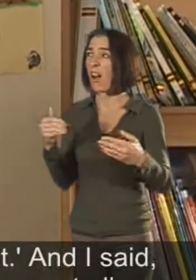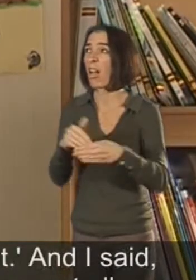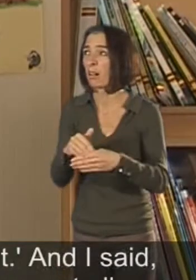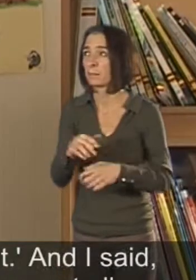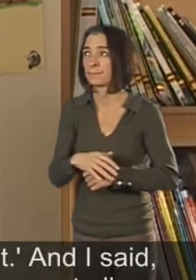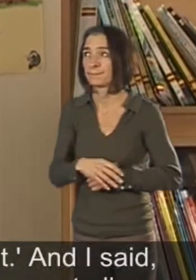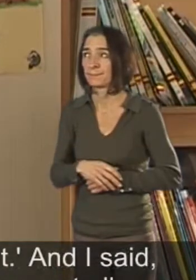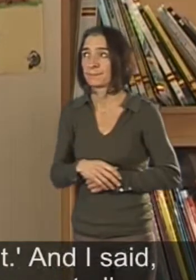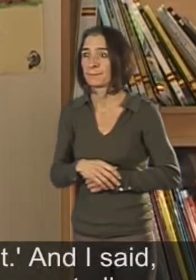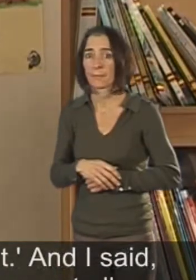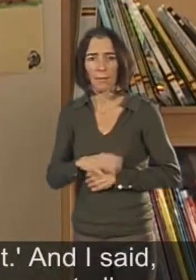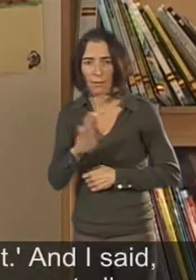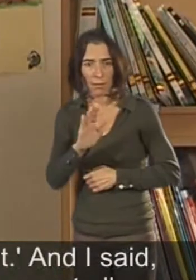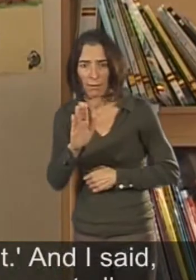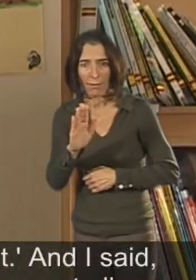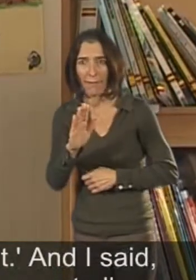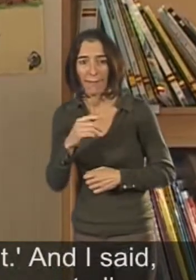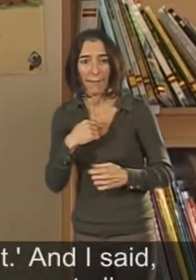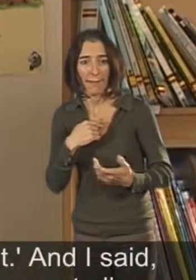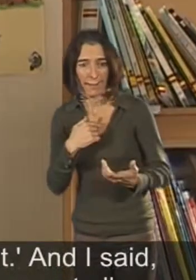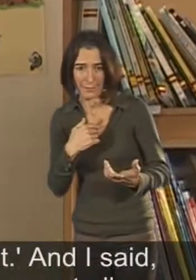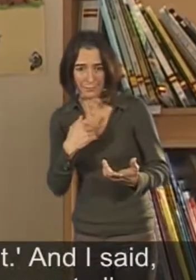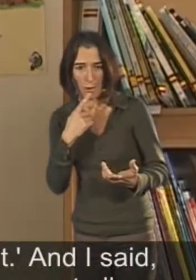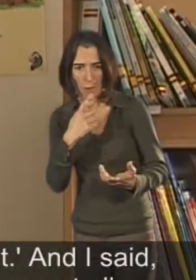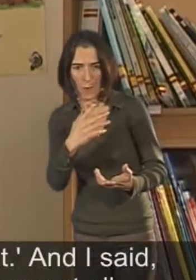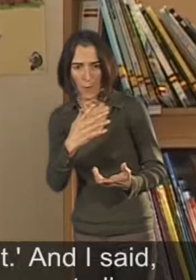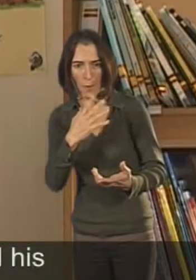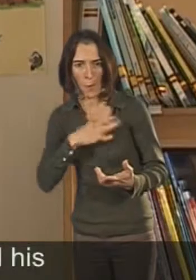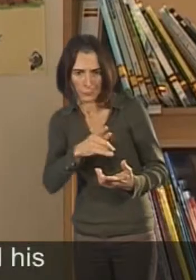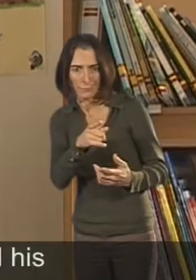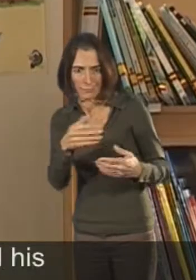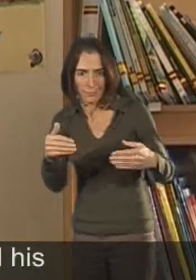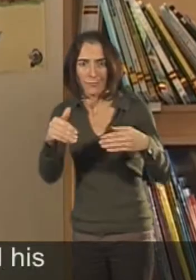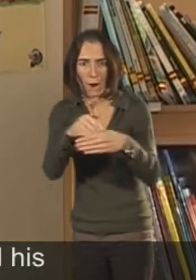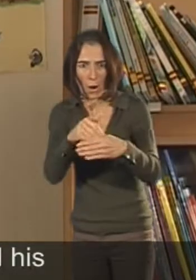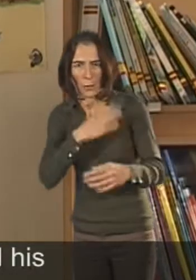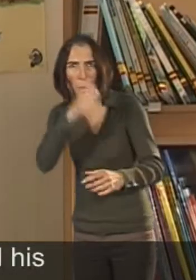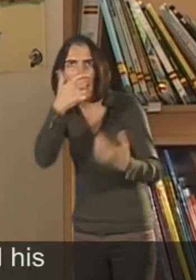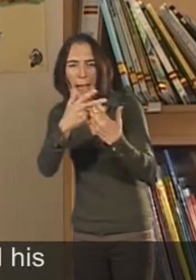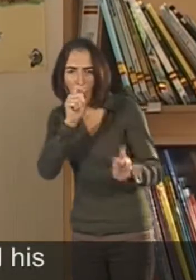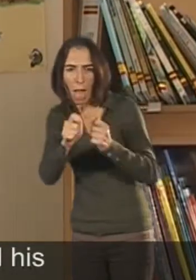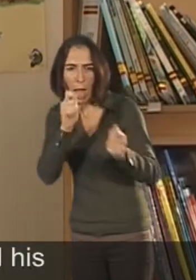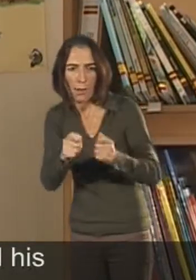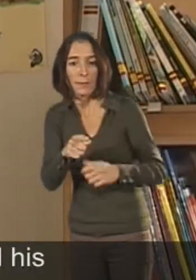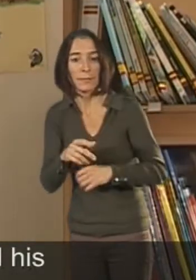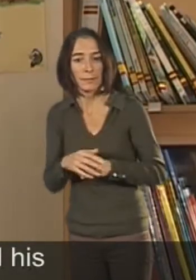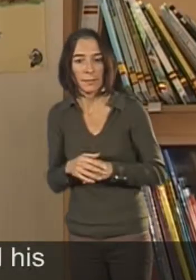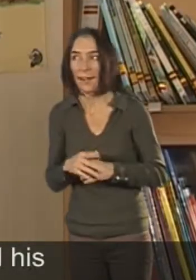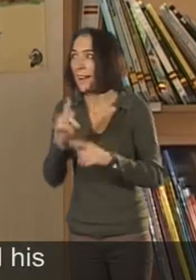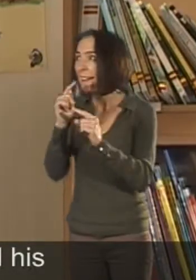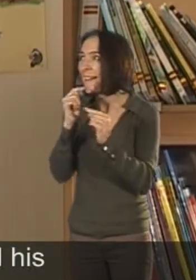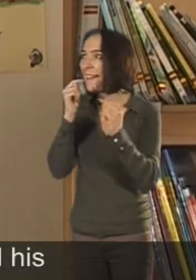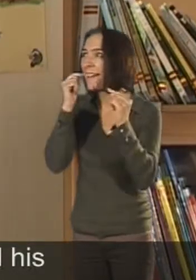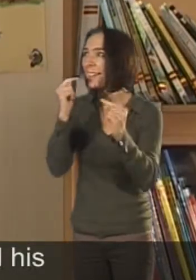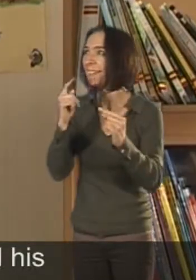it. And I said, oh, no, that's not what I want to say at all. I want to know what we can do. And his face lit